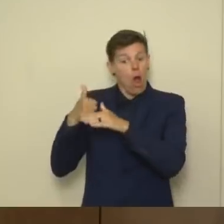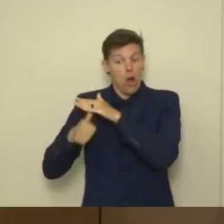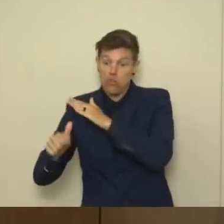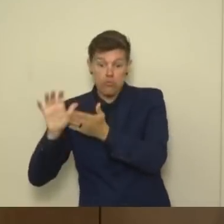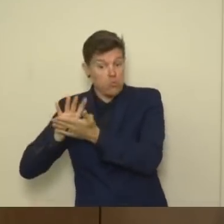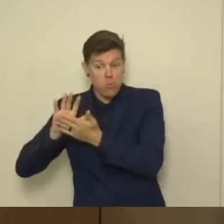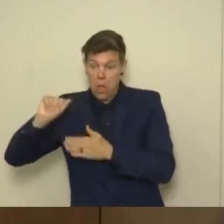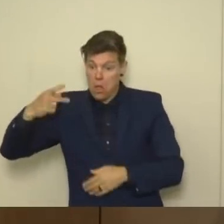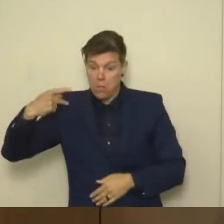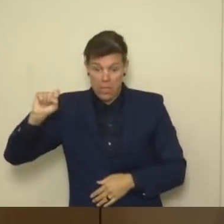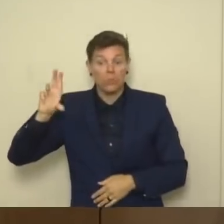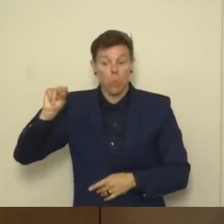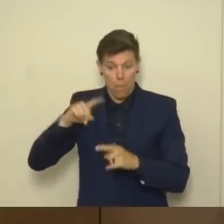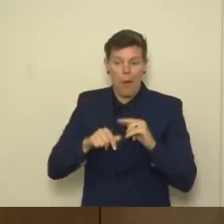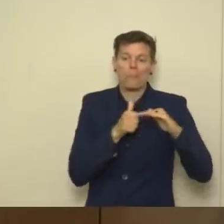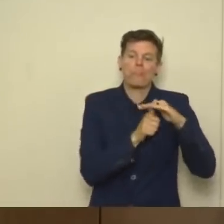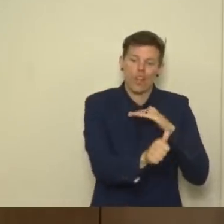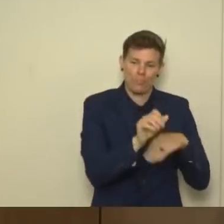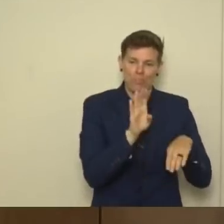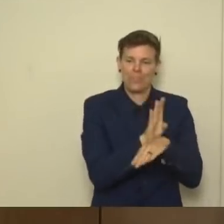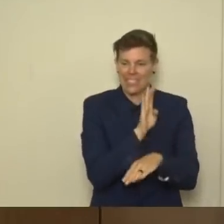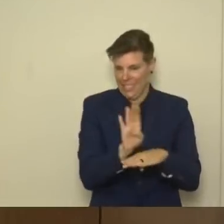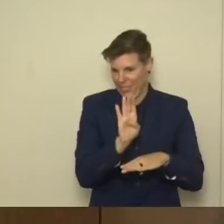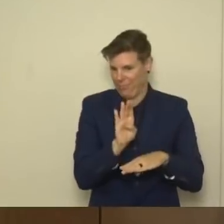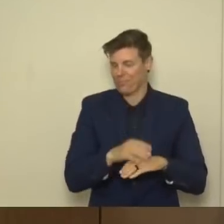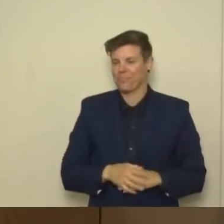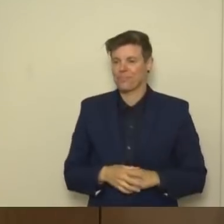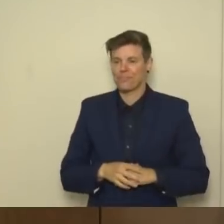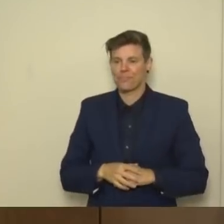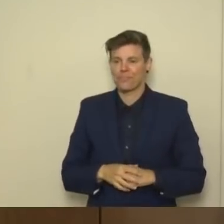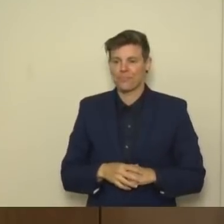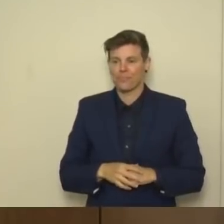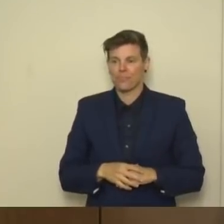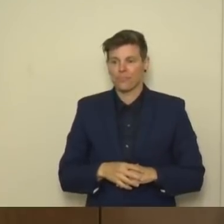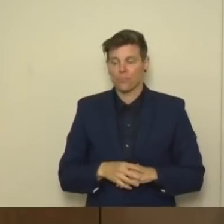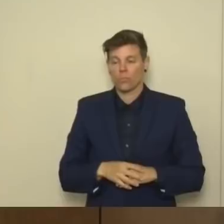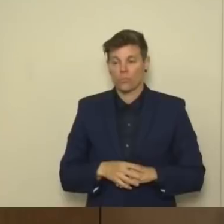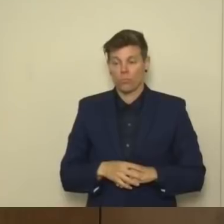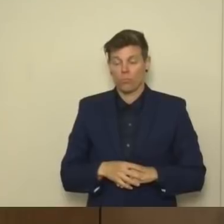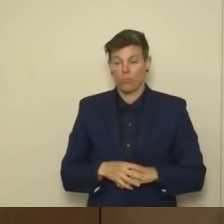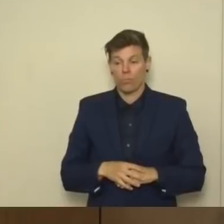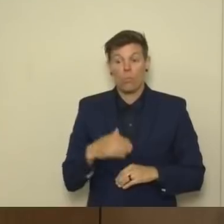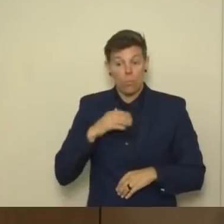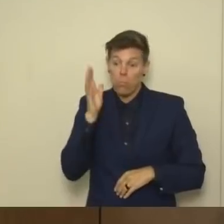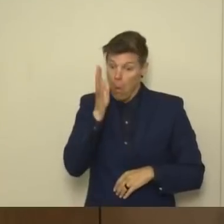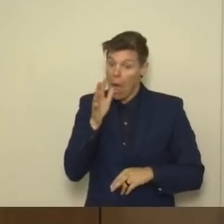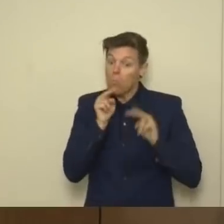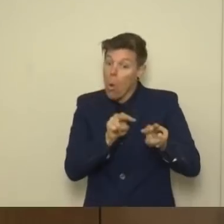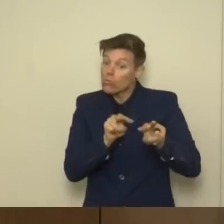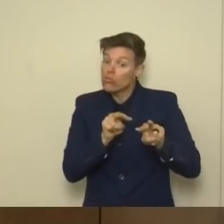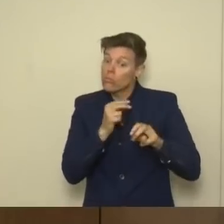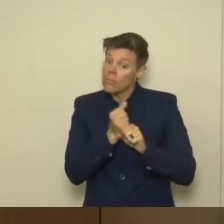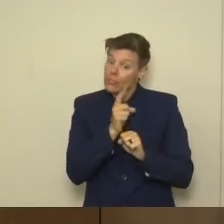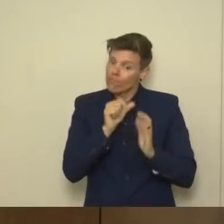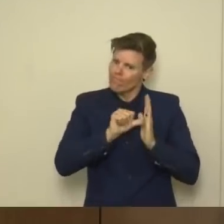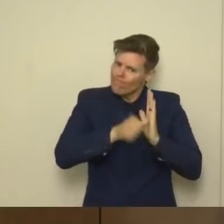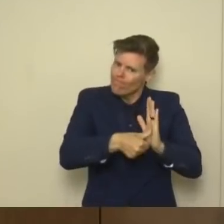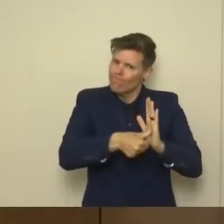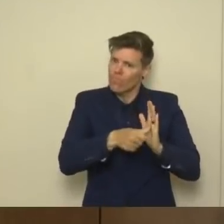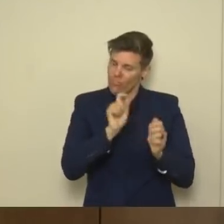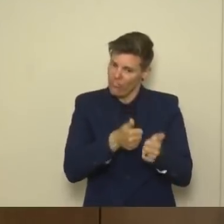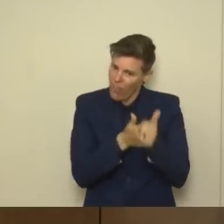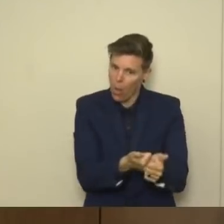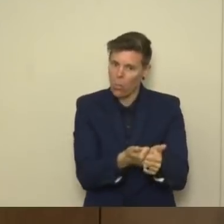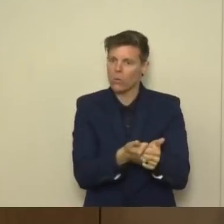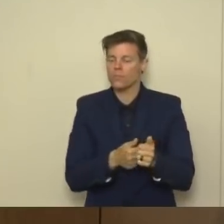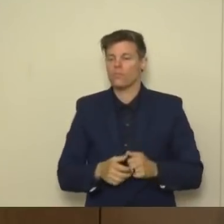Secretary Kinney talked a little bit about, and we will hold any organization or business accountable. So if they're not wearing masks and they're